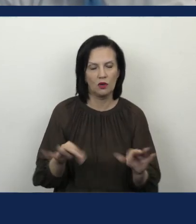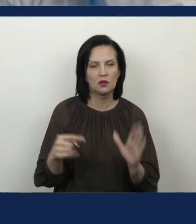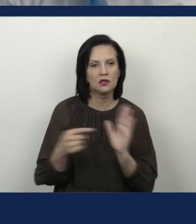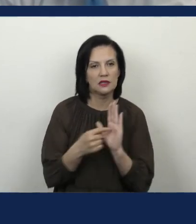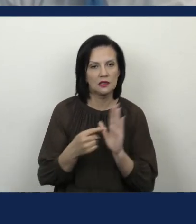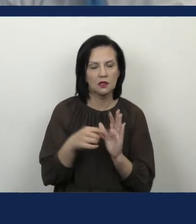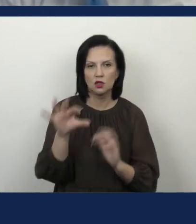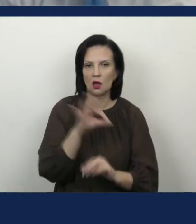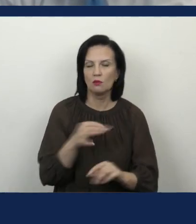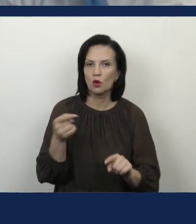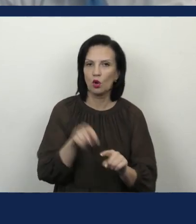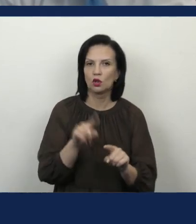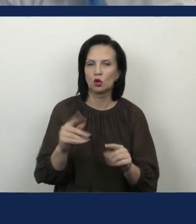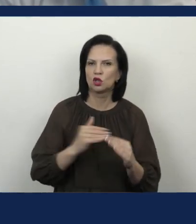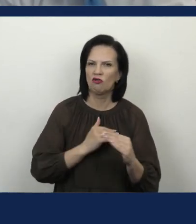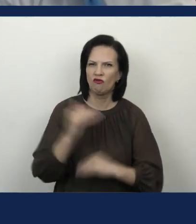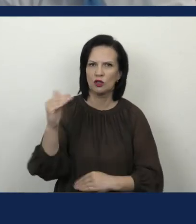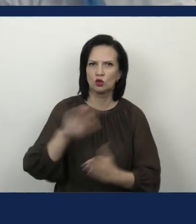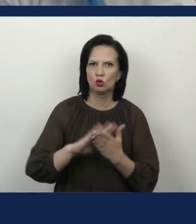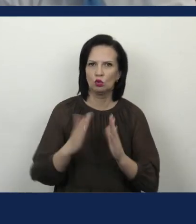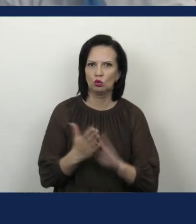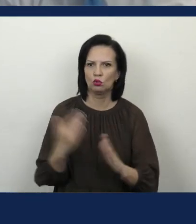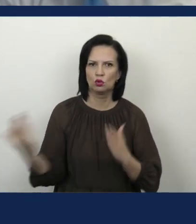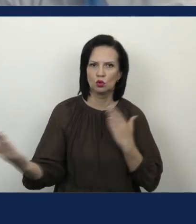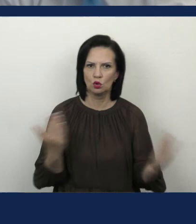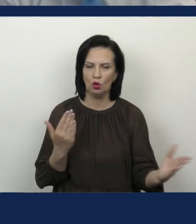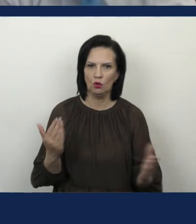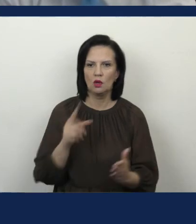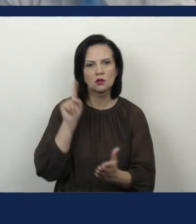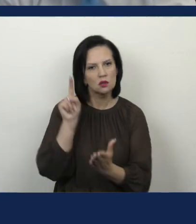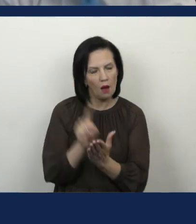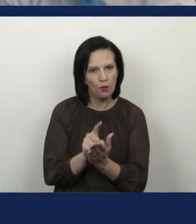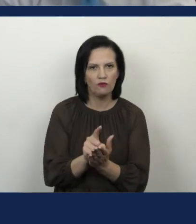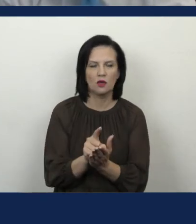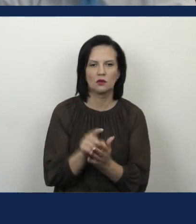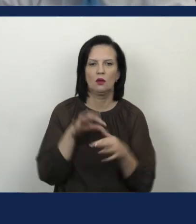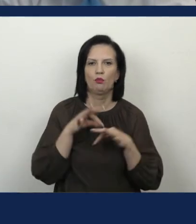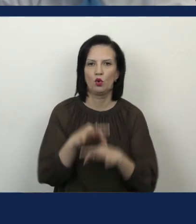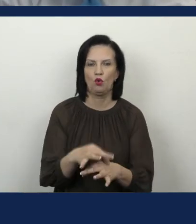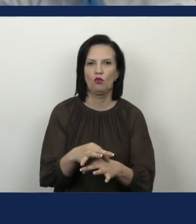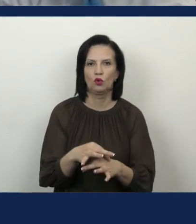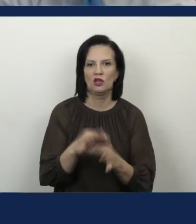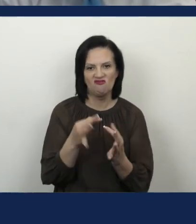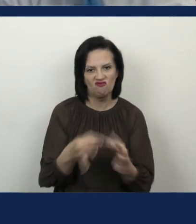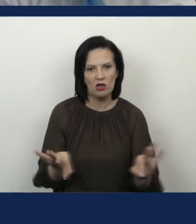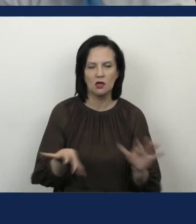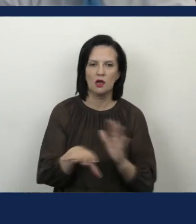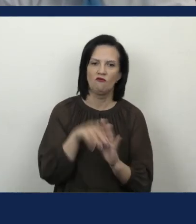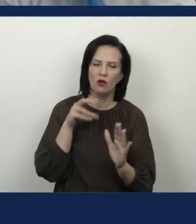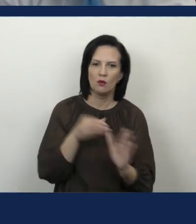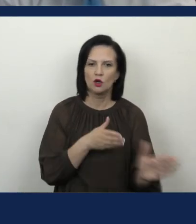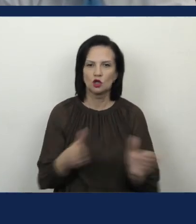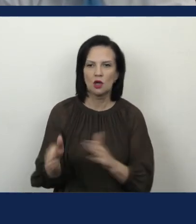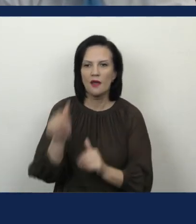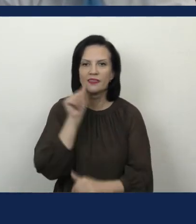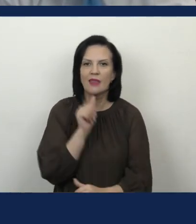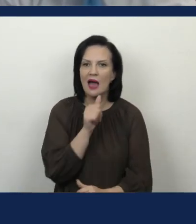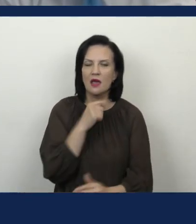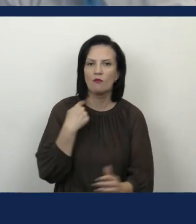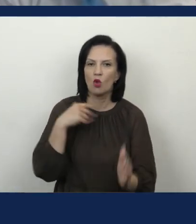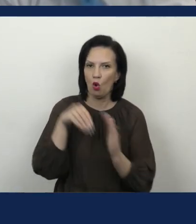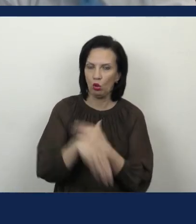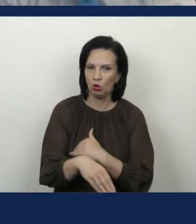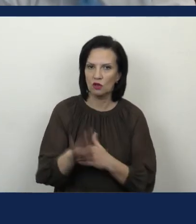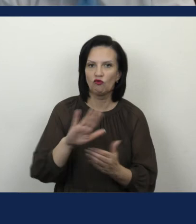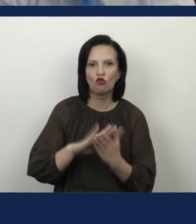Freedoms says that the high parties commit to have